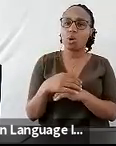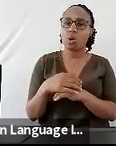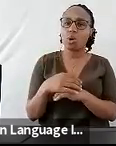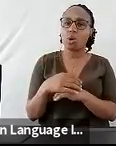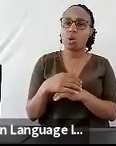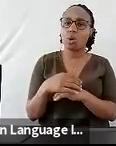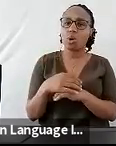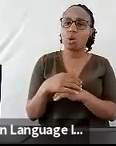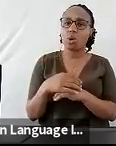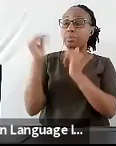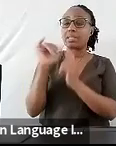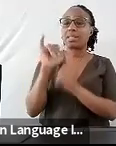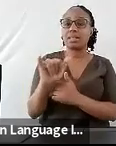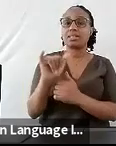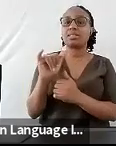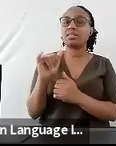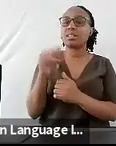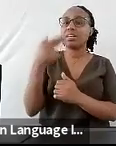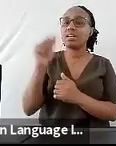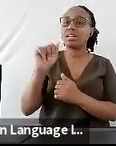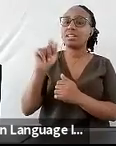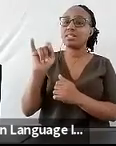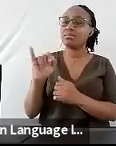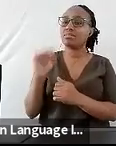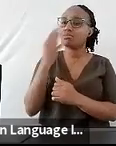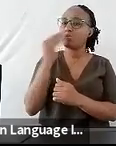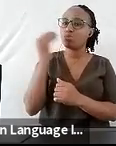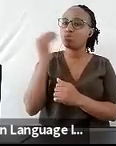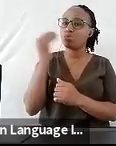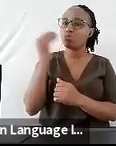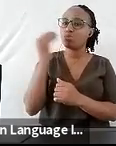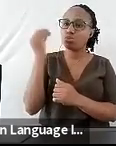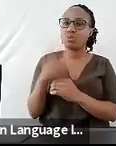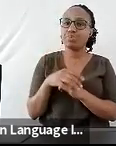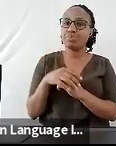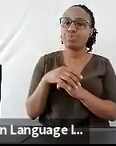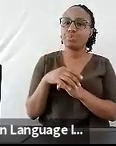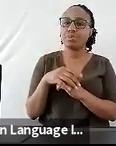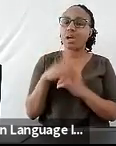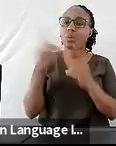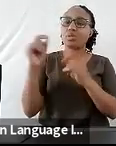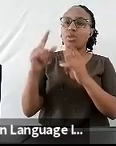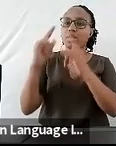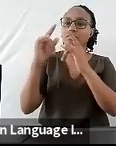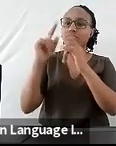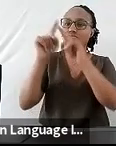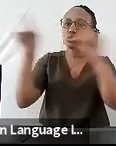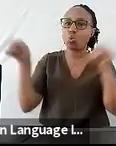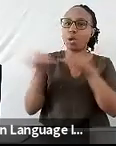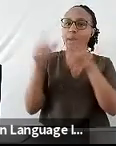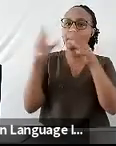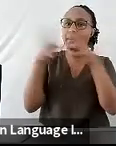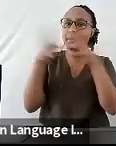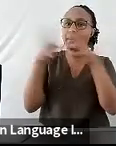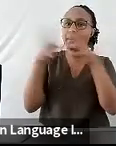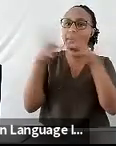I went to the main square, and I went to carnival, and people were dancing. And I was, people were like, oh,